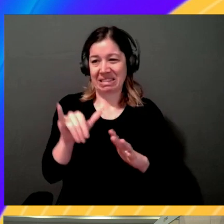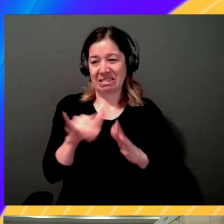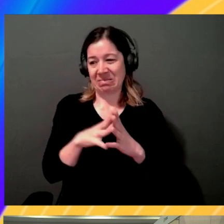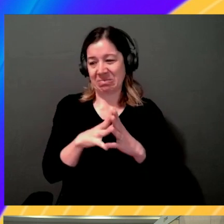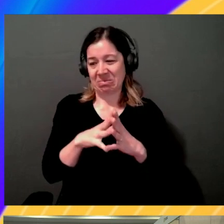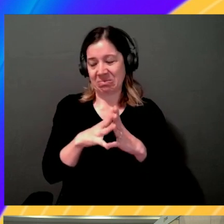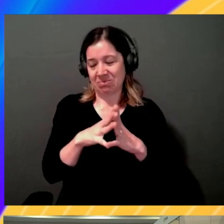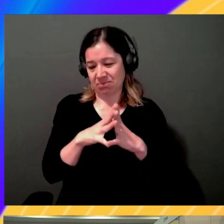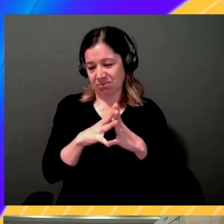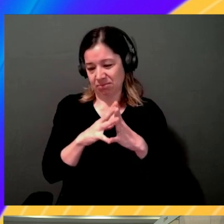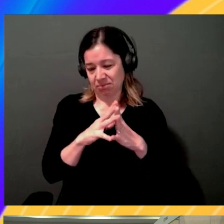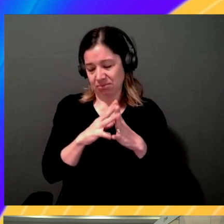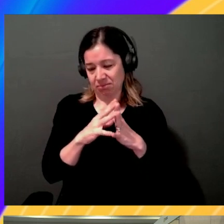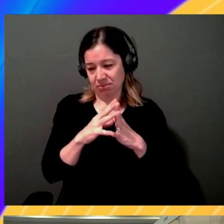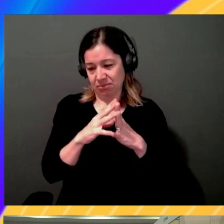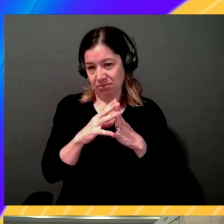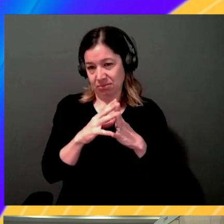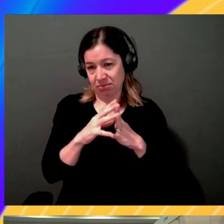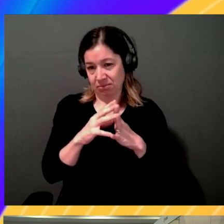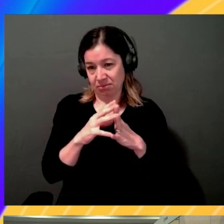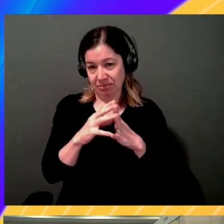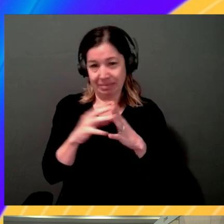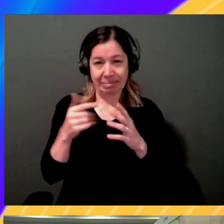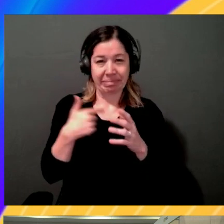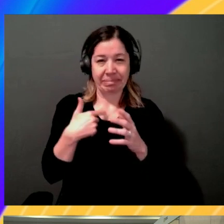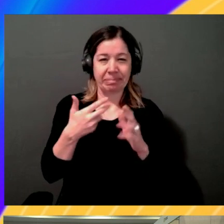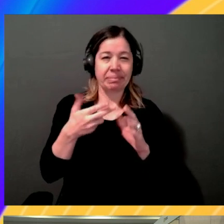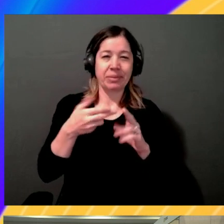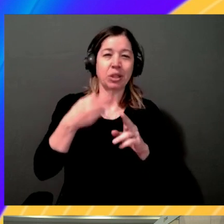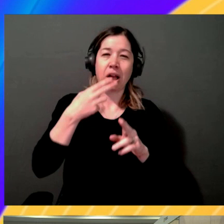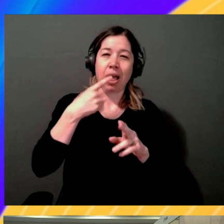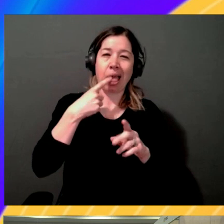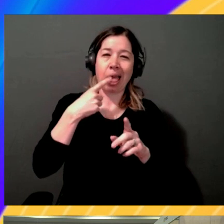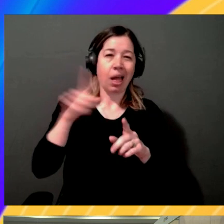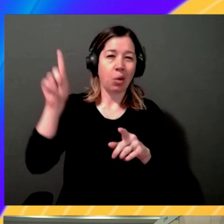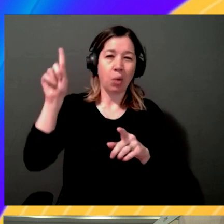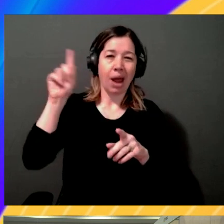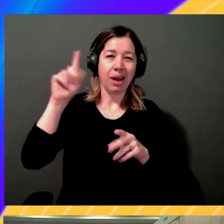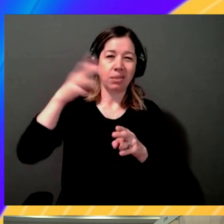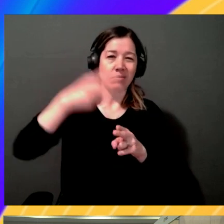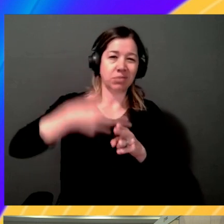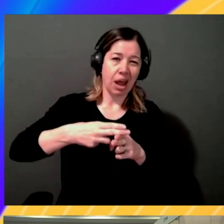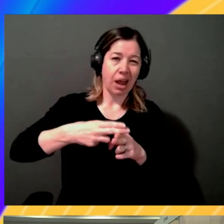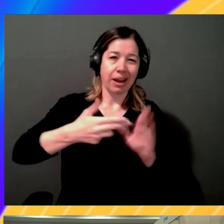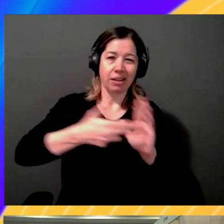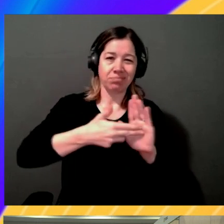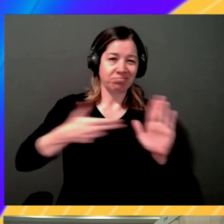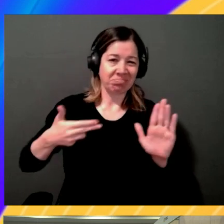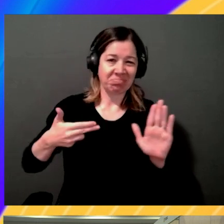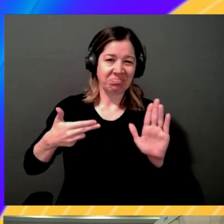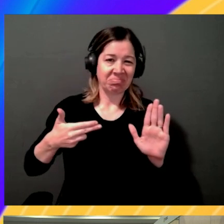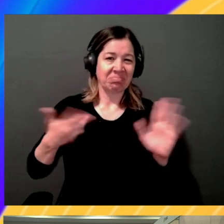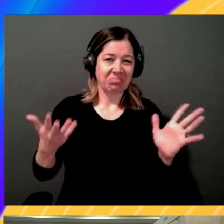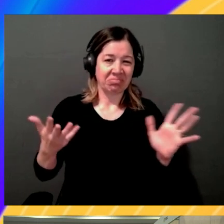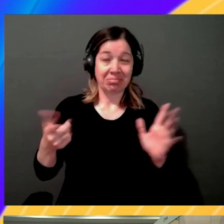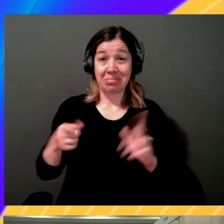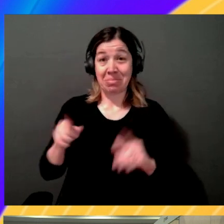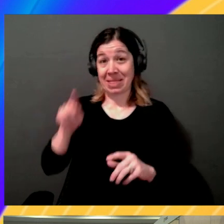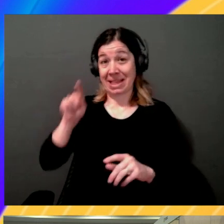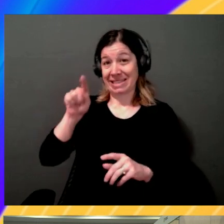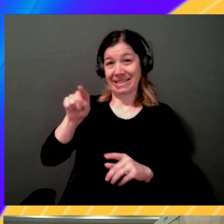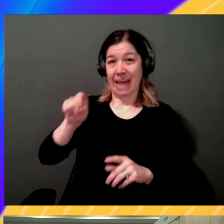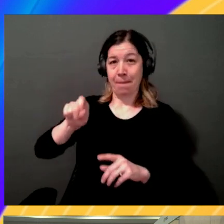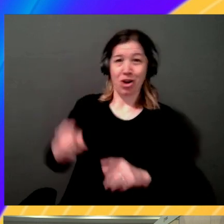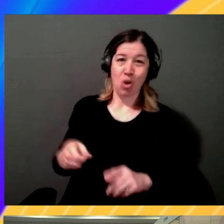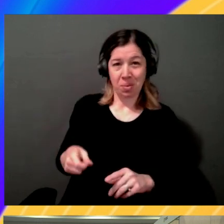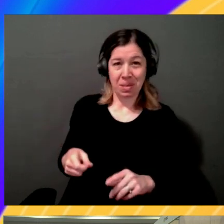I'm just going to give it a random name. Oh man, see, that's what happens. Yeah. The semicolon. Didn't like it. And right up